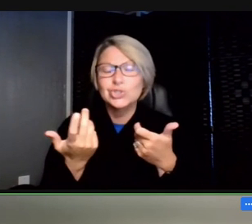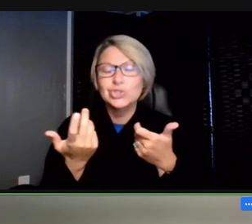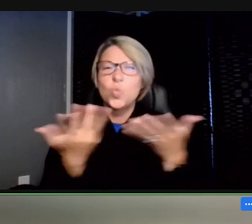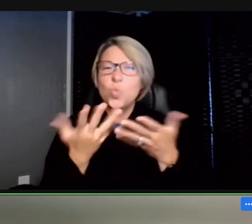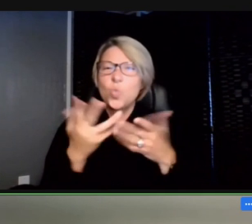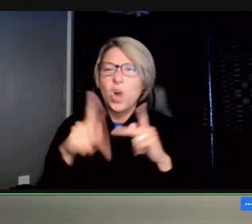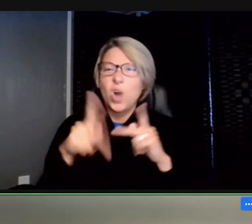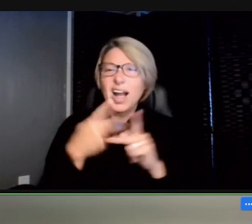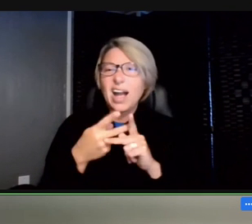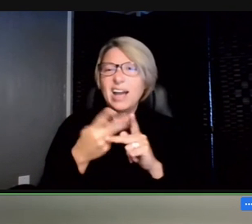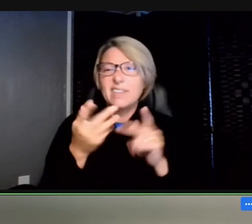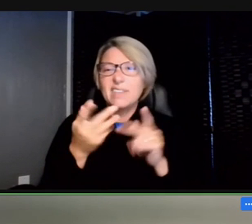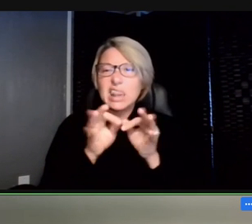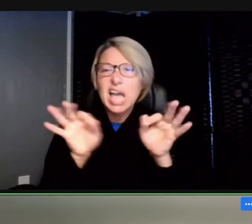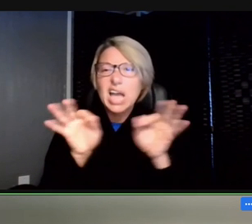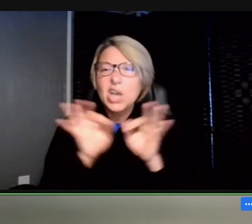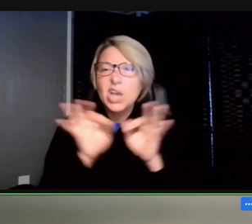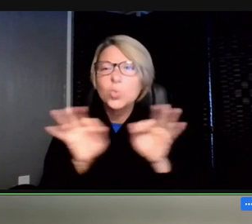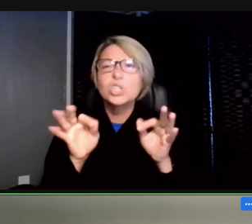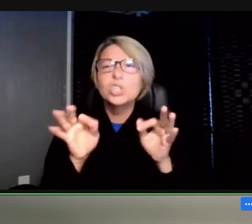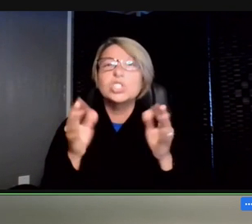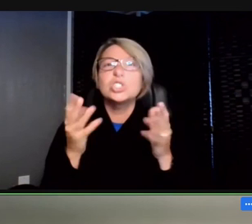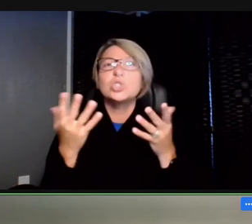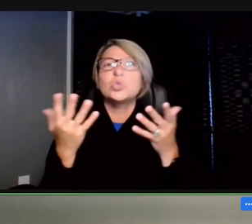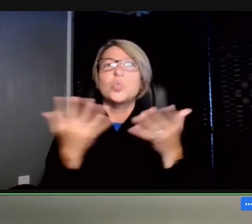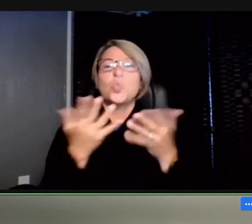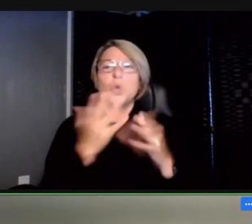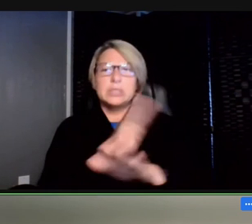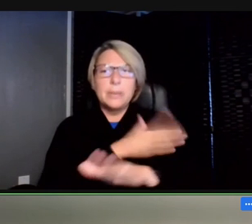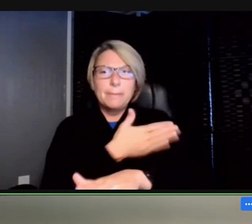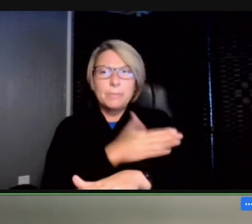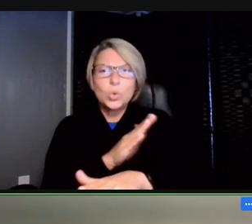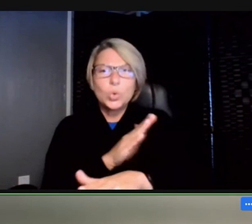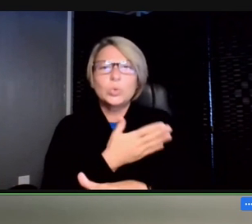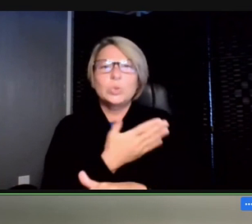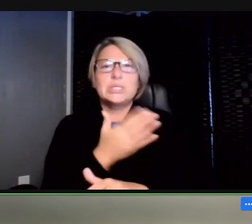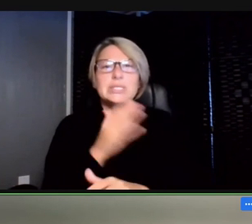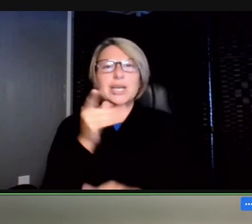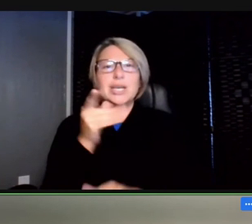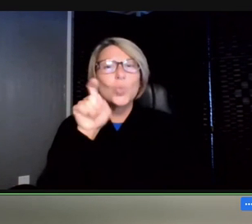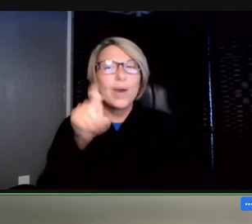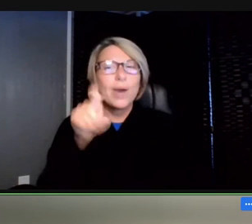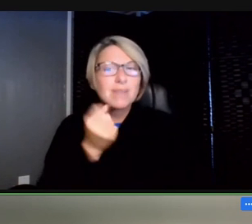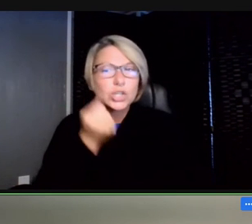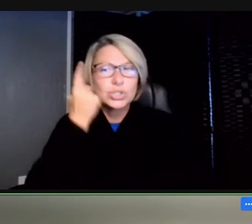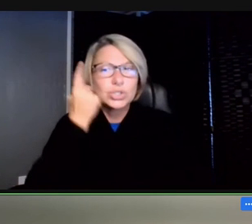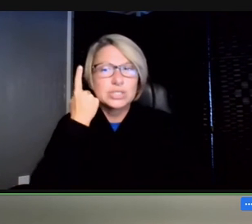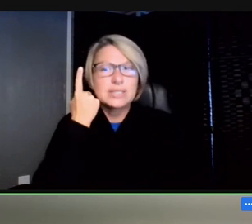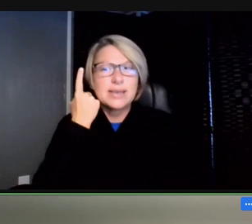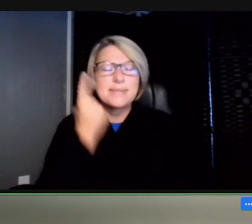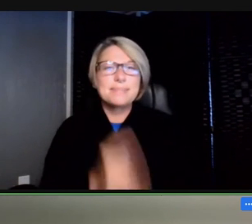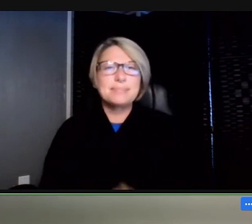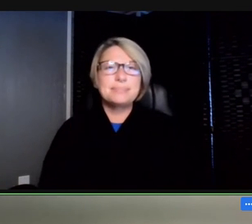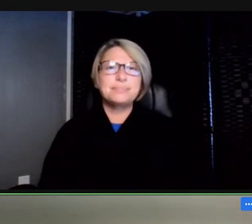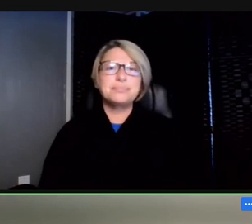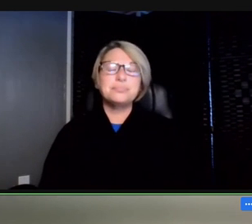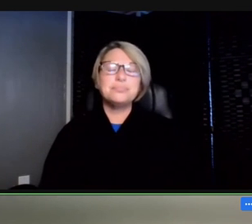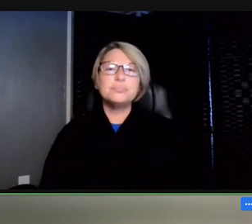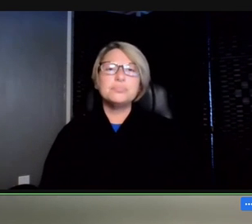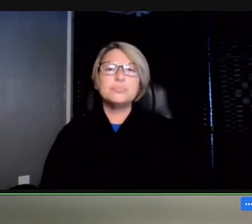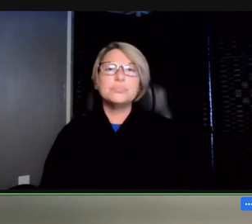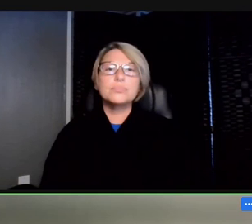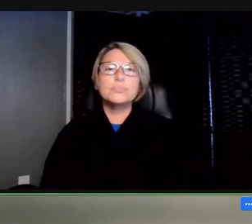listening? What is the music like, so that you can understand it better? I think the biggest thing that